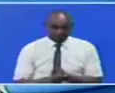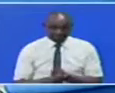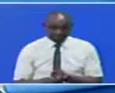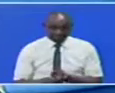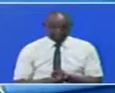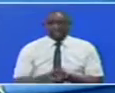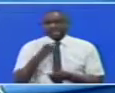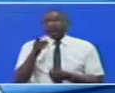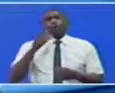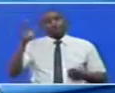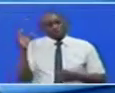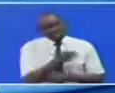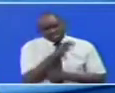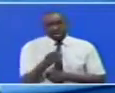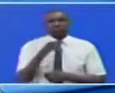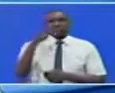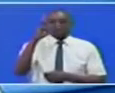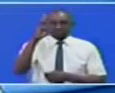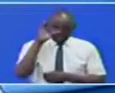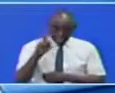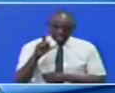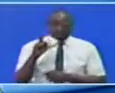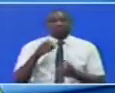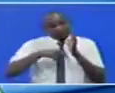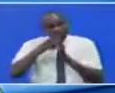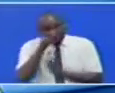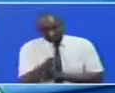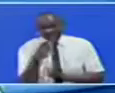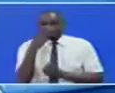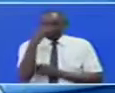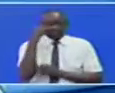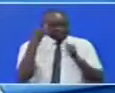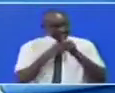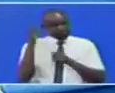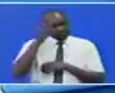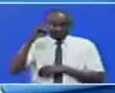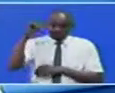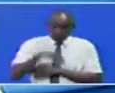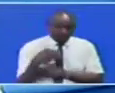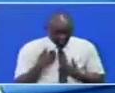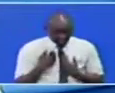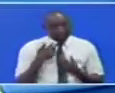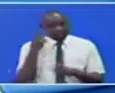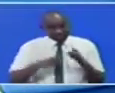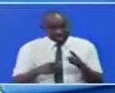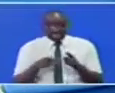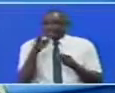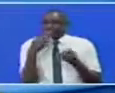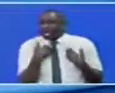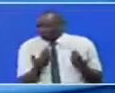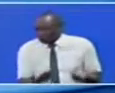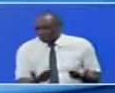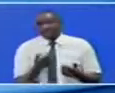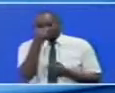Beer manufacturer East African Breweries has reported a 28% drop in its half-year results. The firm's net profit stood